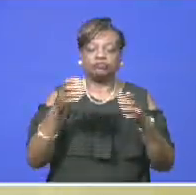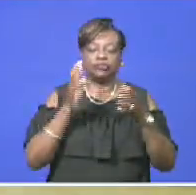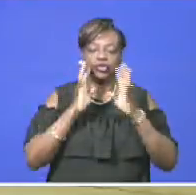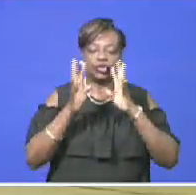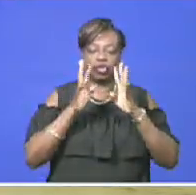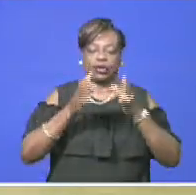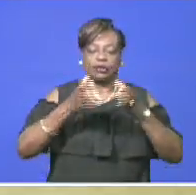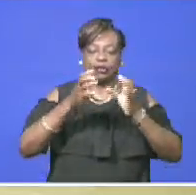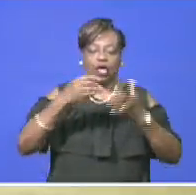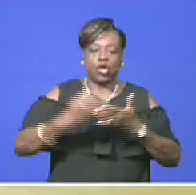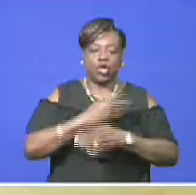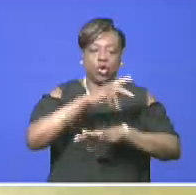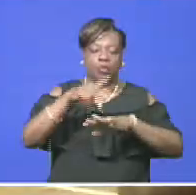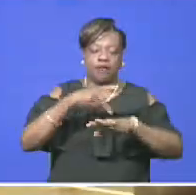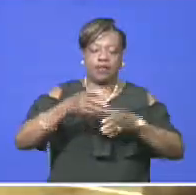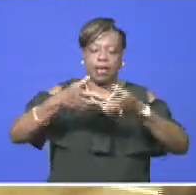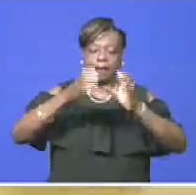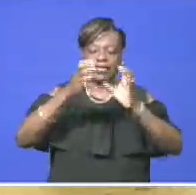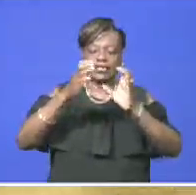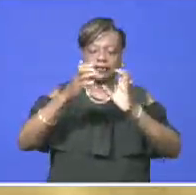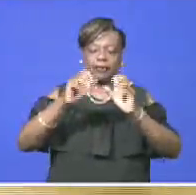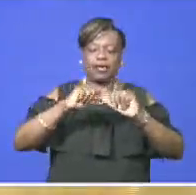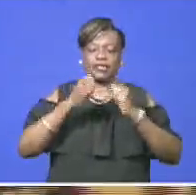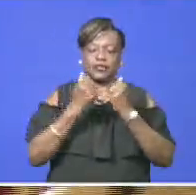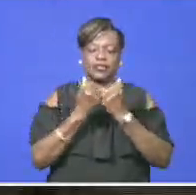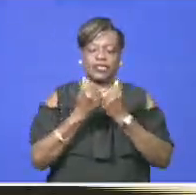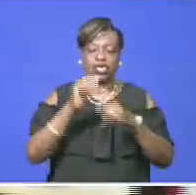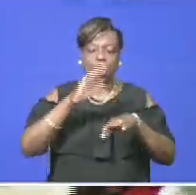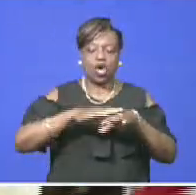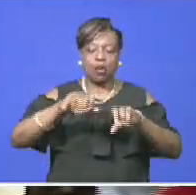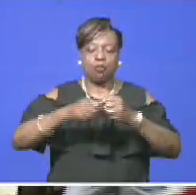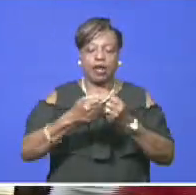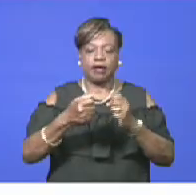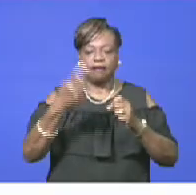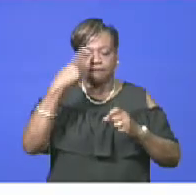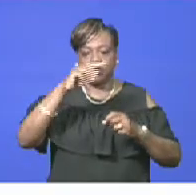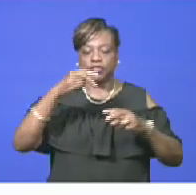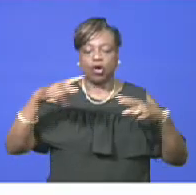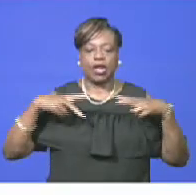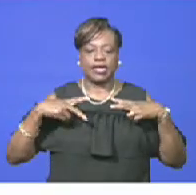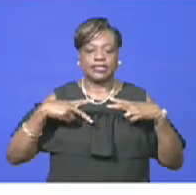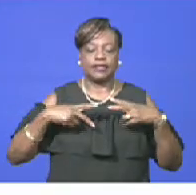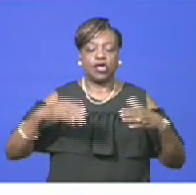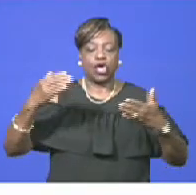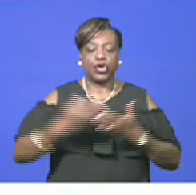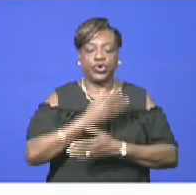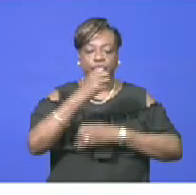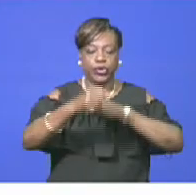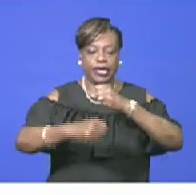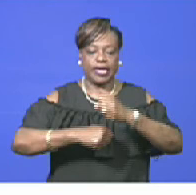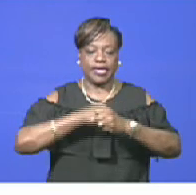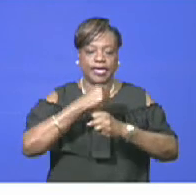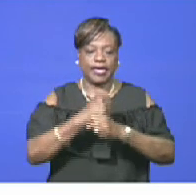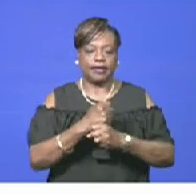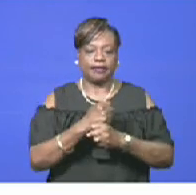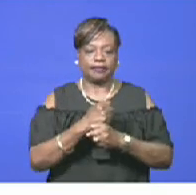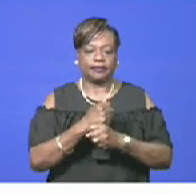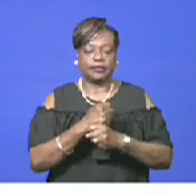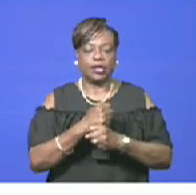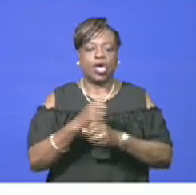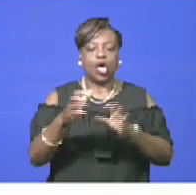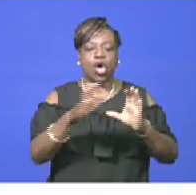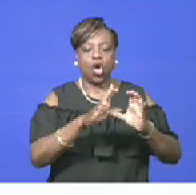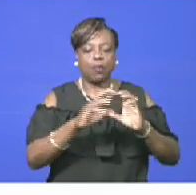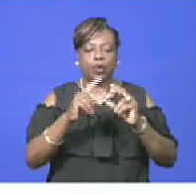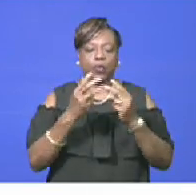Basketball Association on break for the holidays. Here's how teams stack up heading into the new year. In Division 1, the John Archer Division, Commonwealth Bank